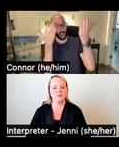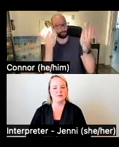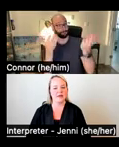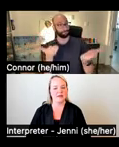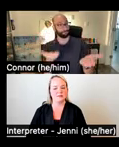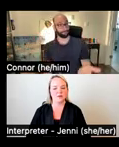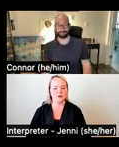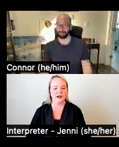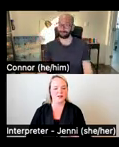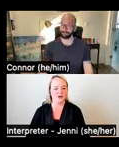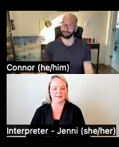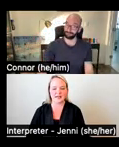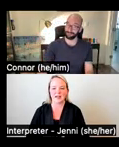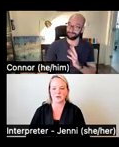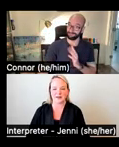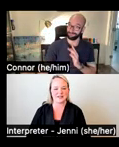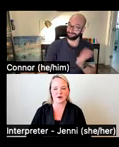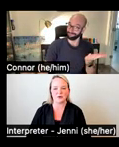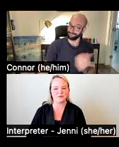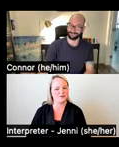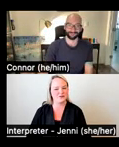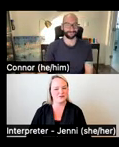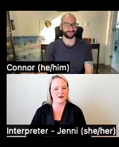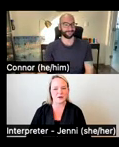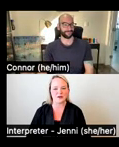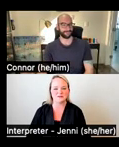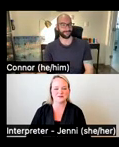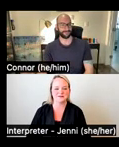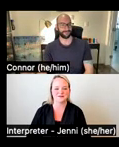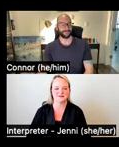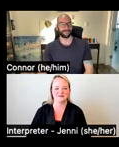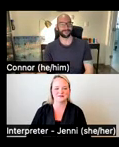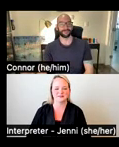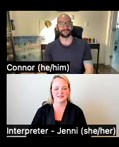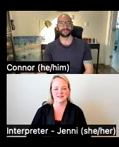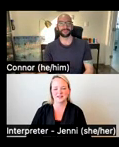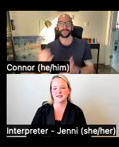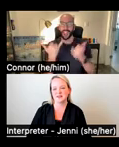So that is my profile all set and ready to go. Very cool.